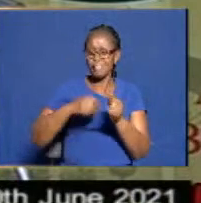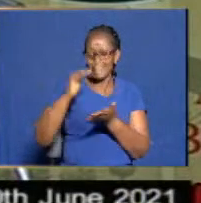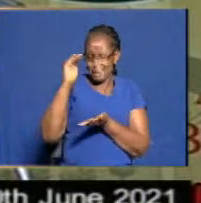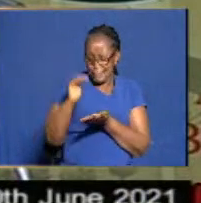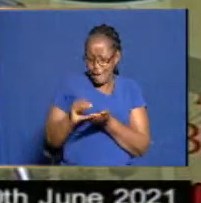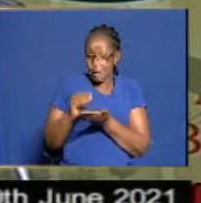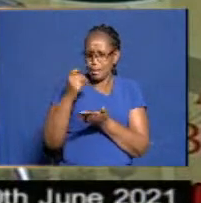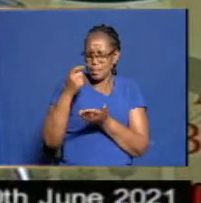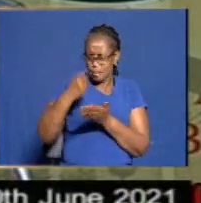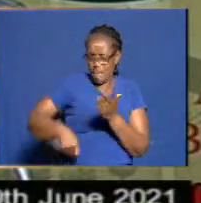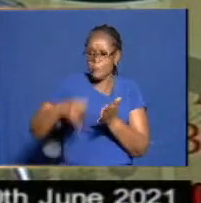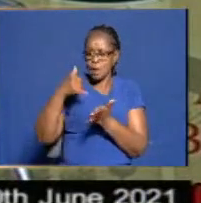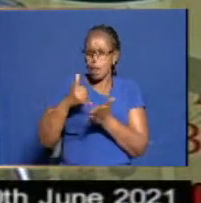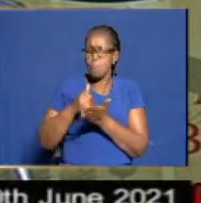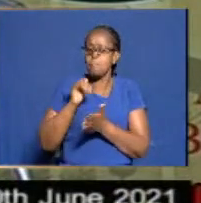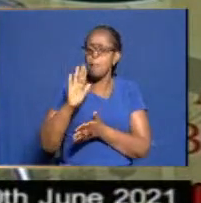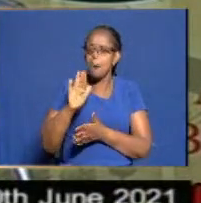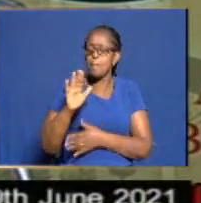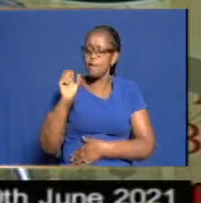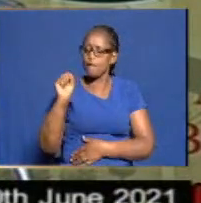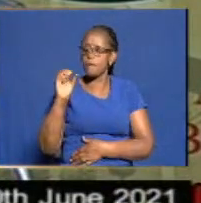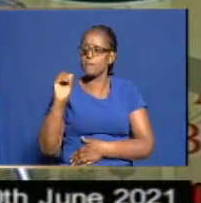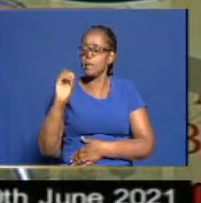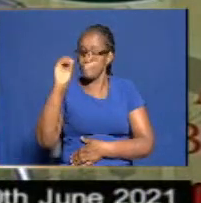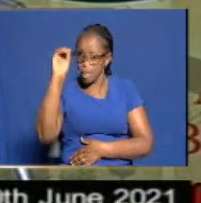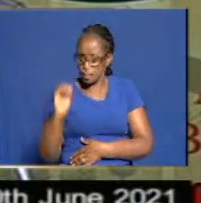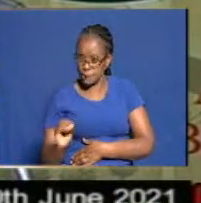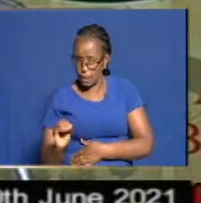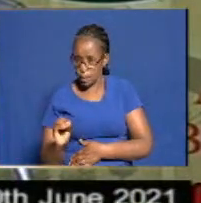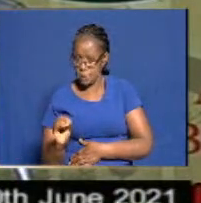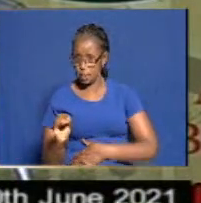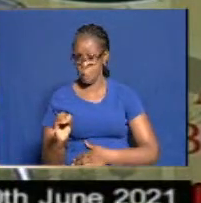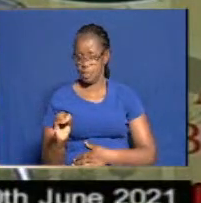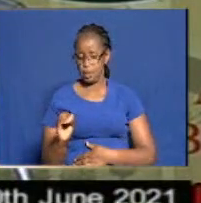an extra 50% out of the cost of